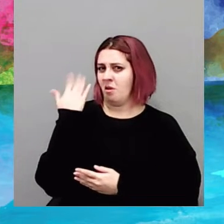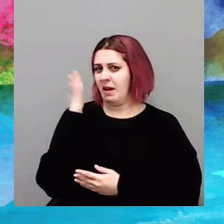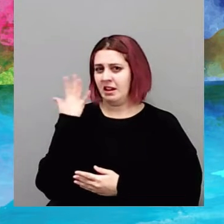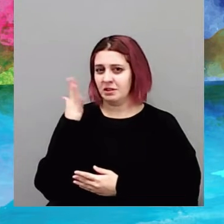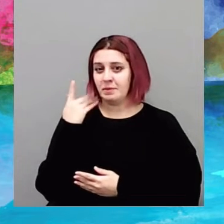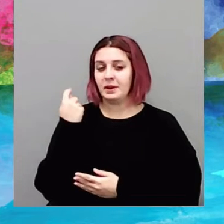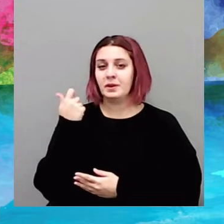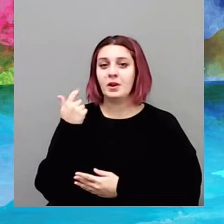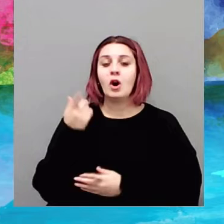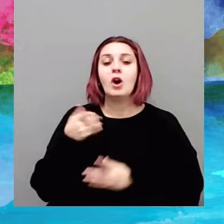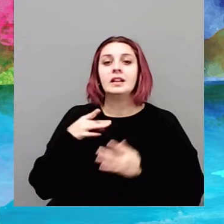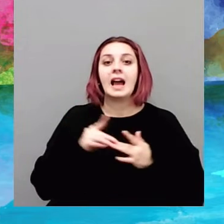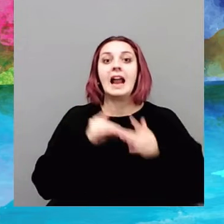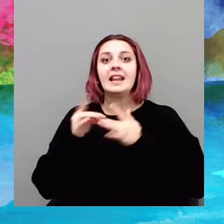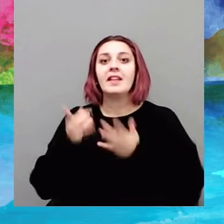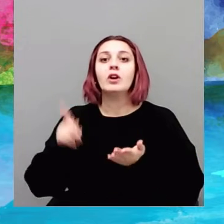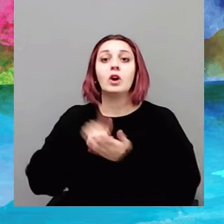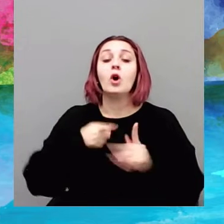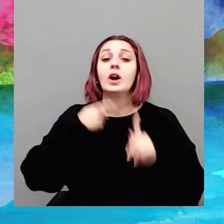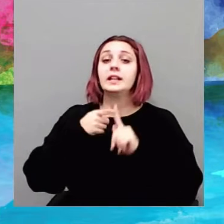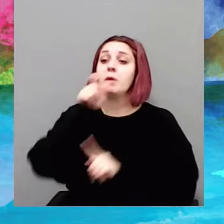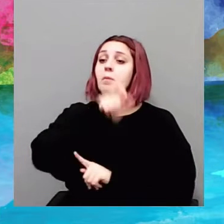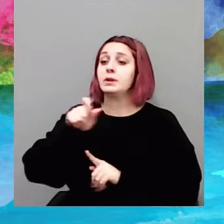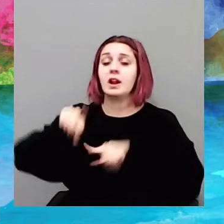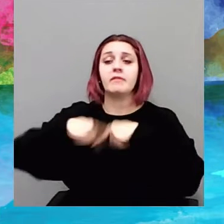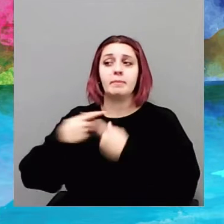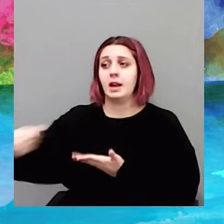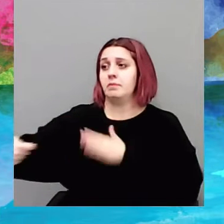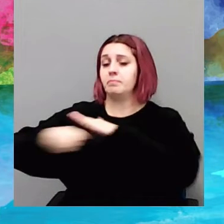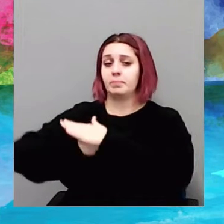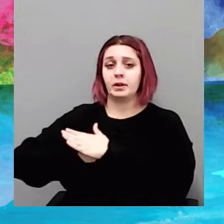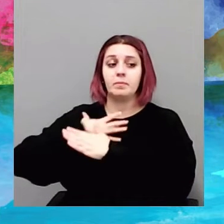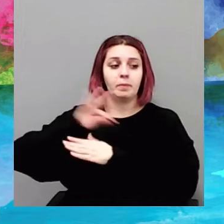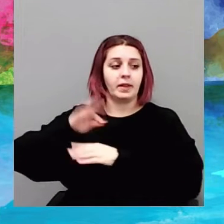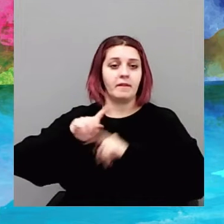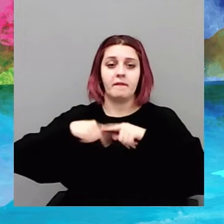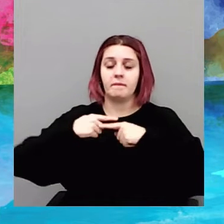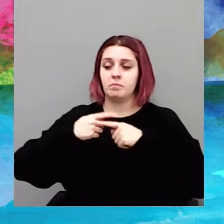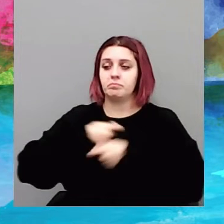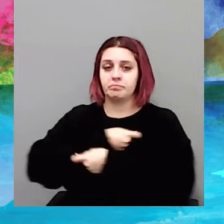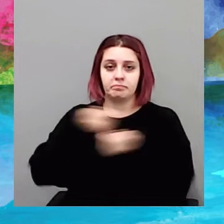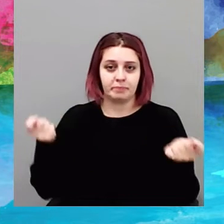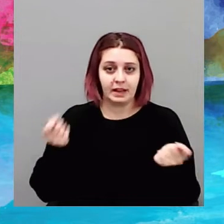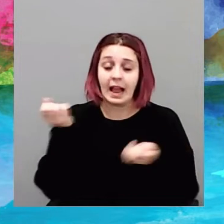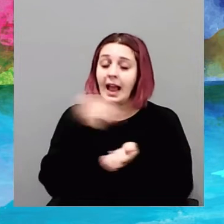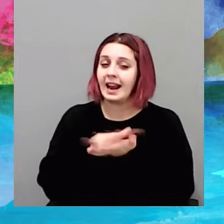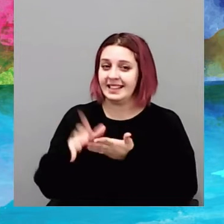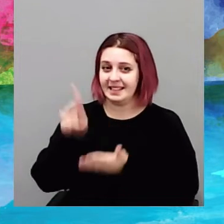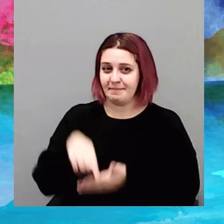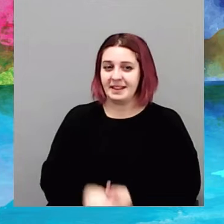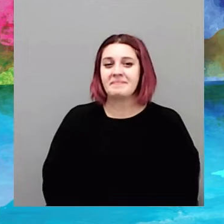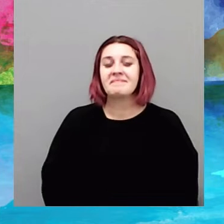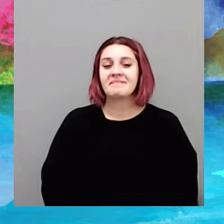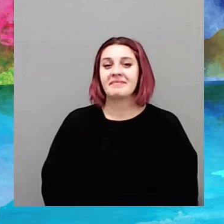illustration that they might like. We're doing this so any family can ask for them and we can provide them with it.